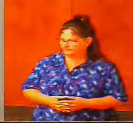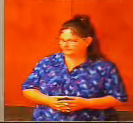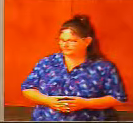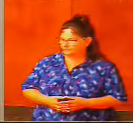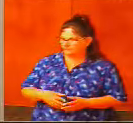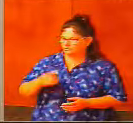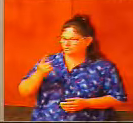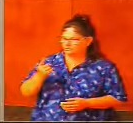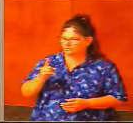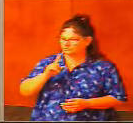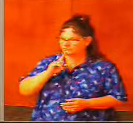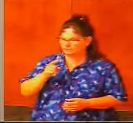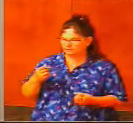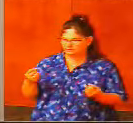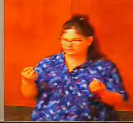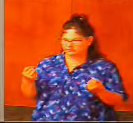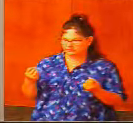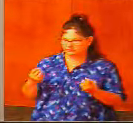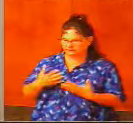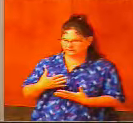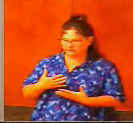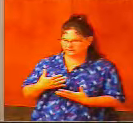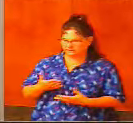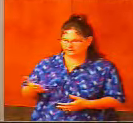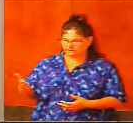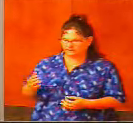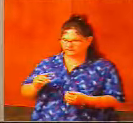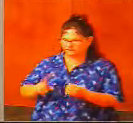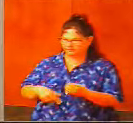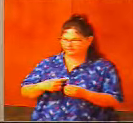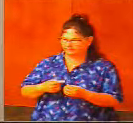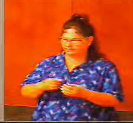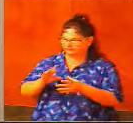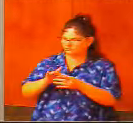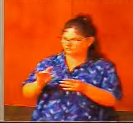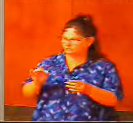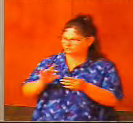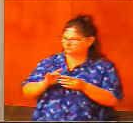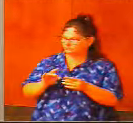One of the really scary things about this story